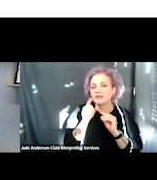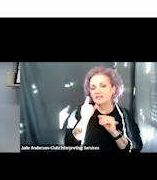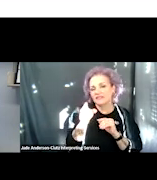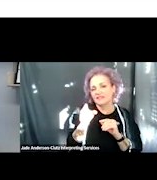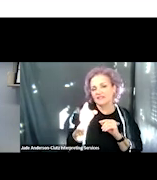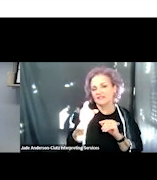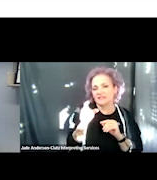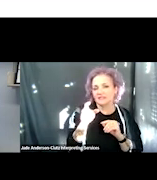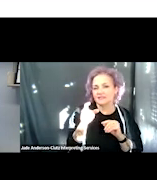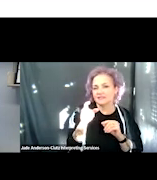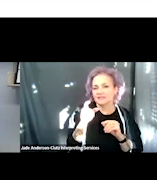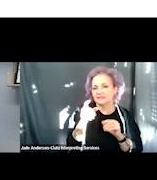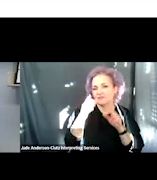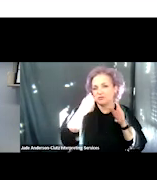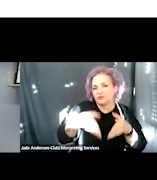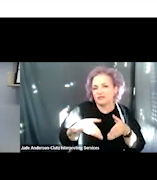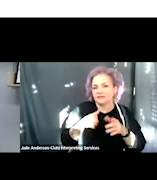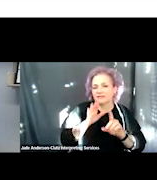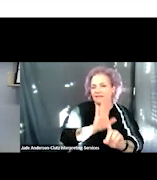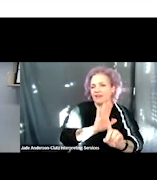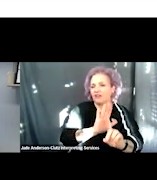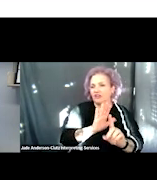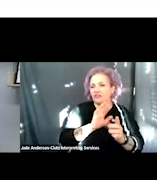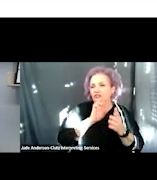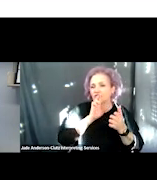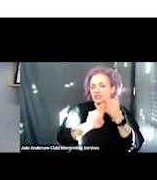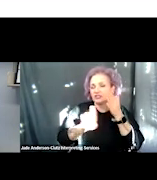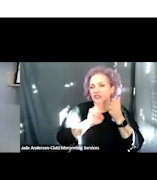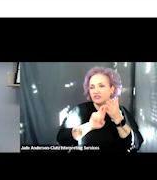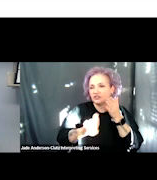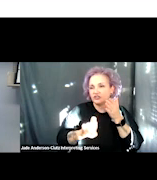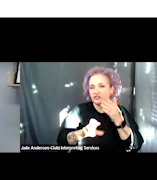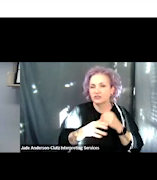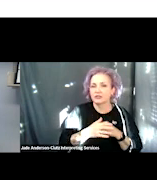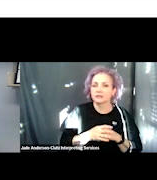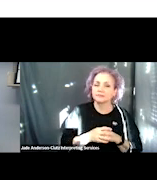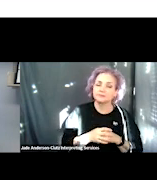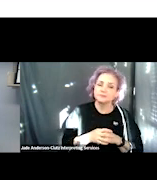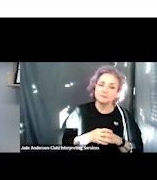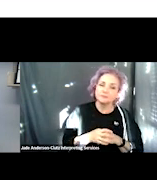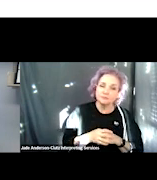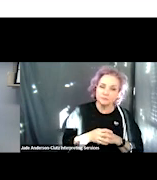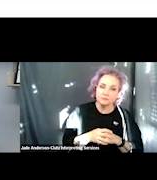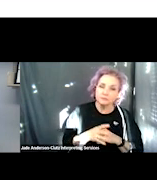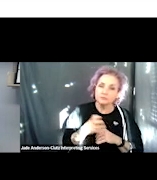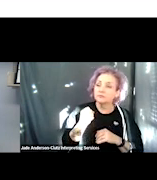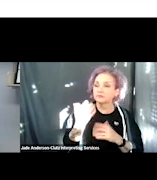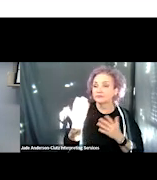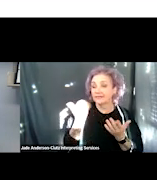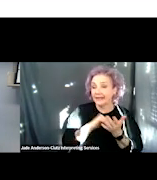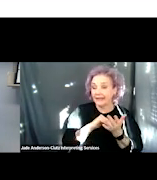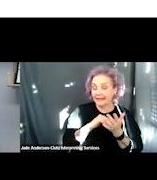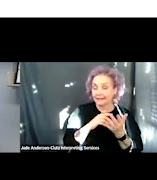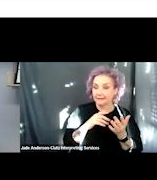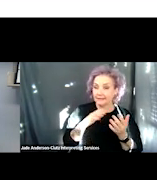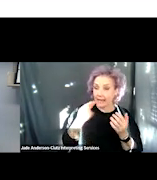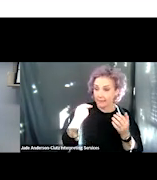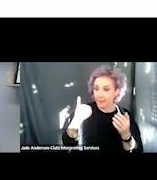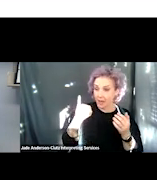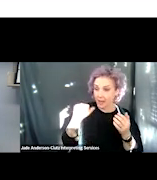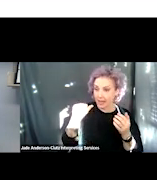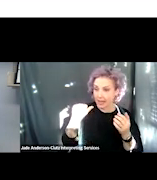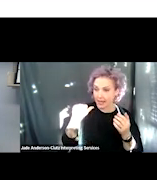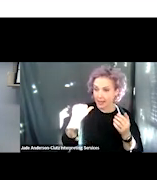and sort by date. Is this idea of resiliency versus susceptibility. So it's not just